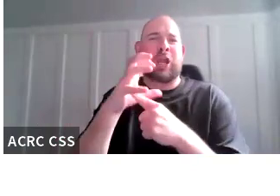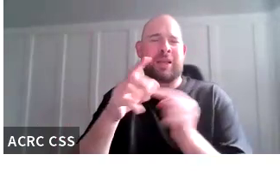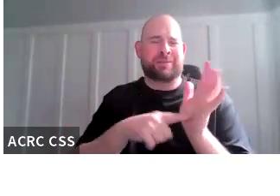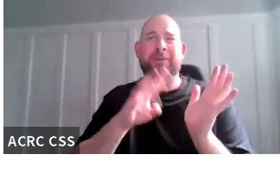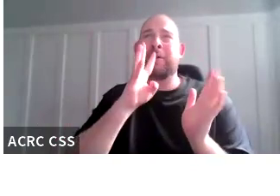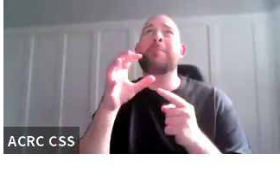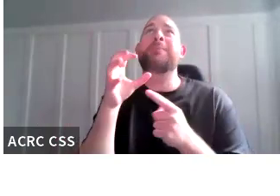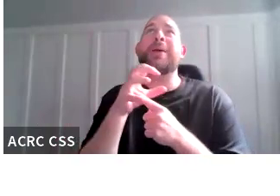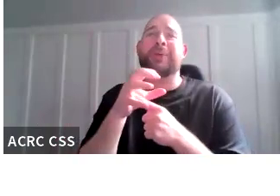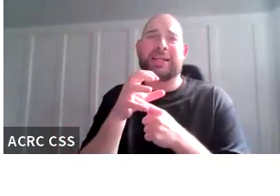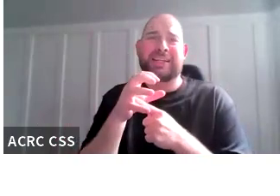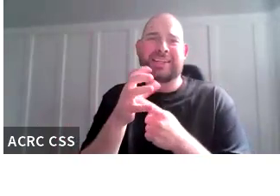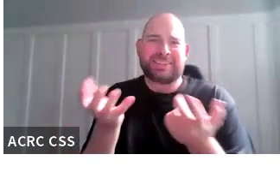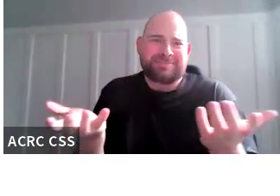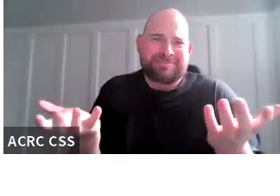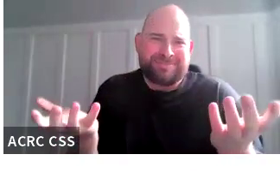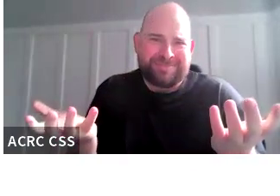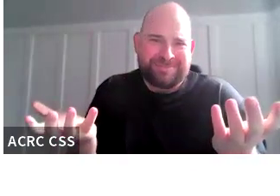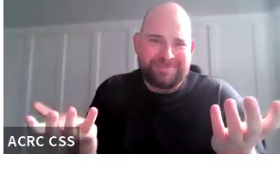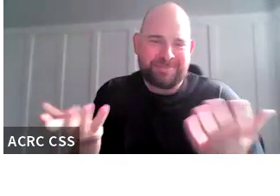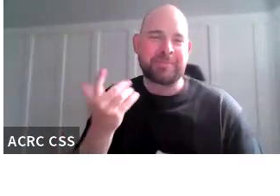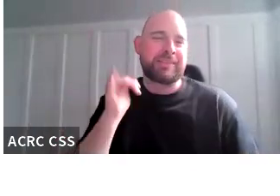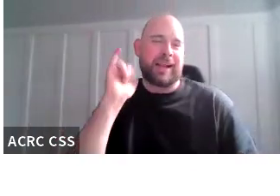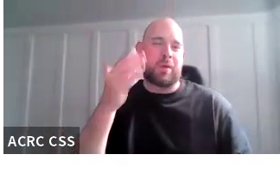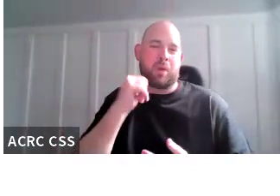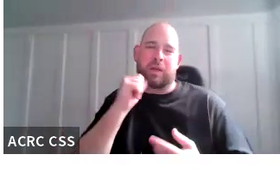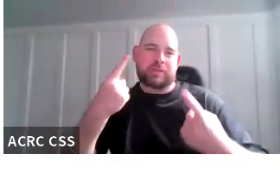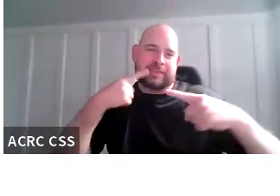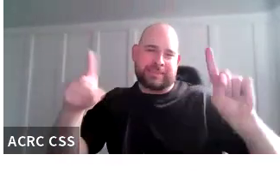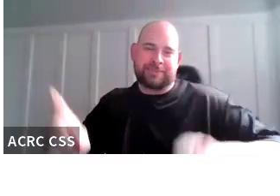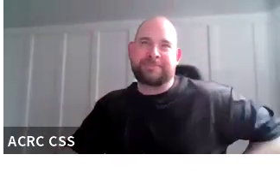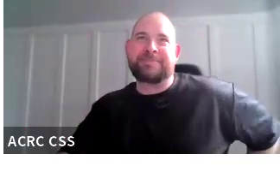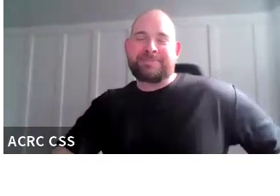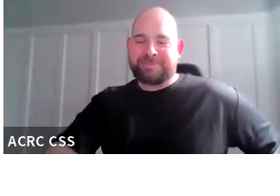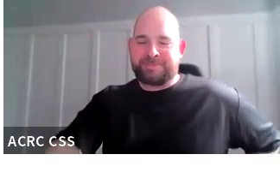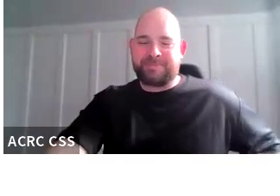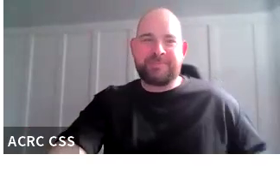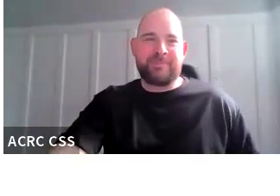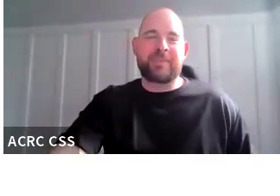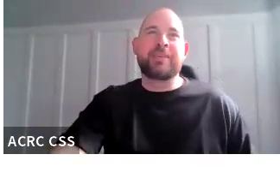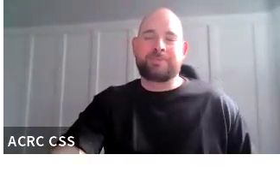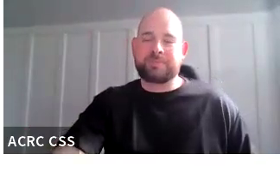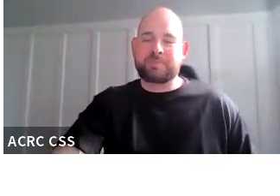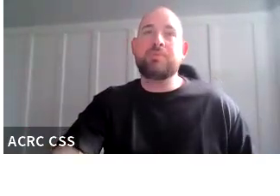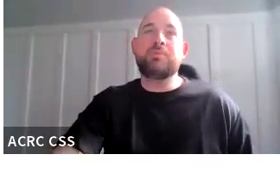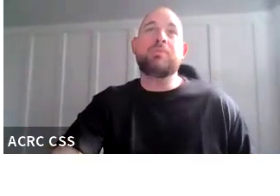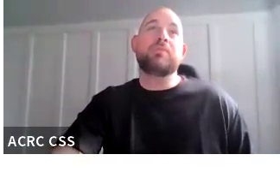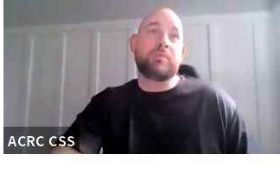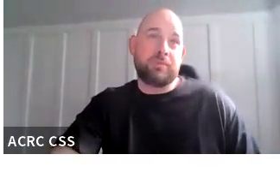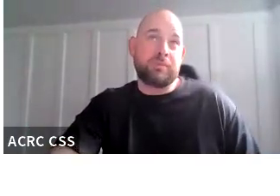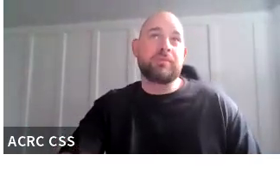look similar to how we sign champ is mushroom or broccoli. How is it going to differentiate between those English